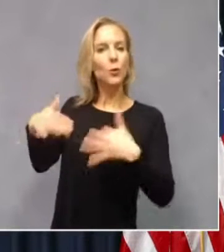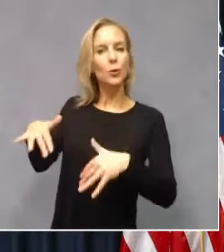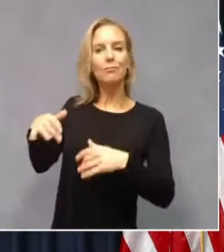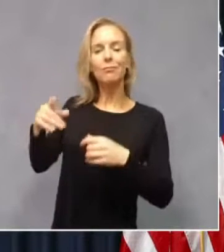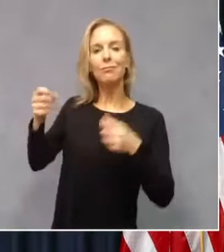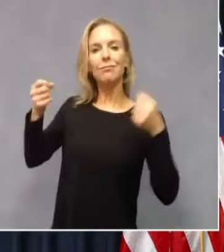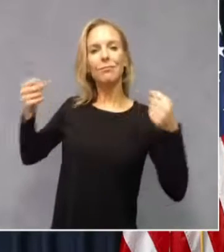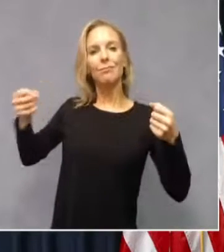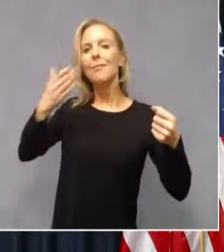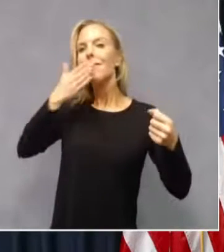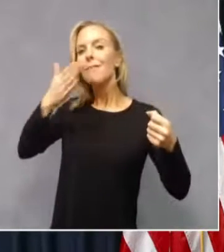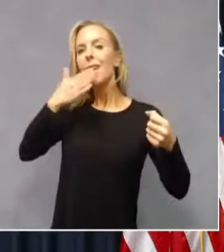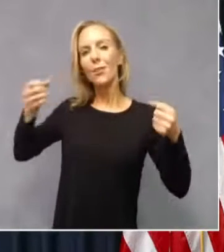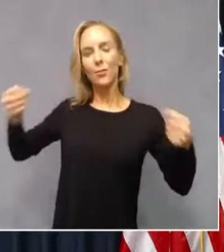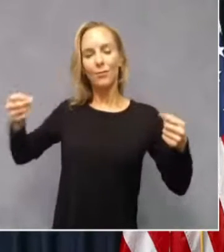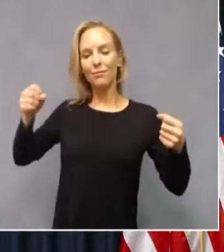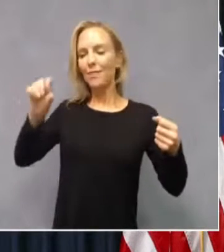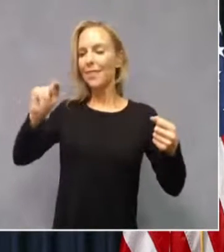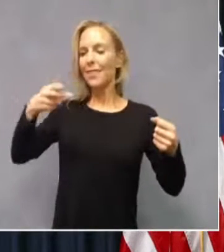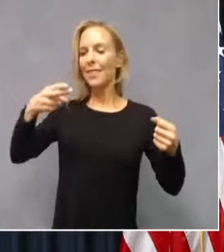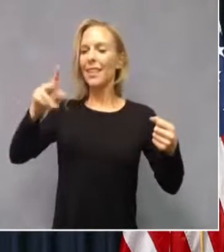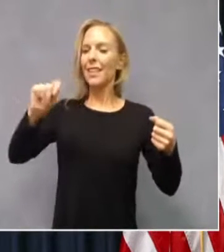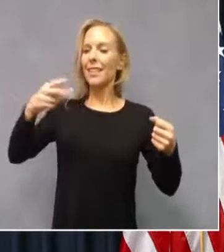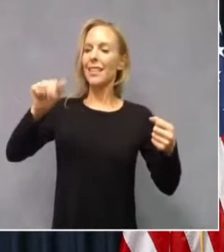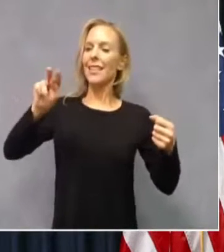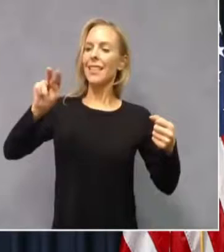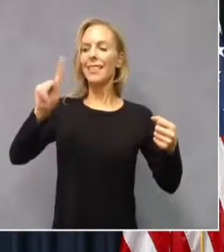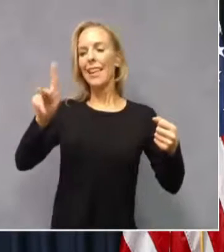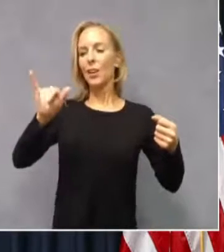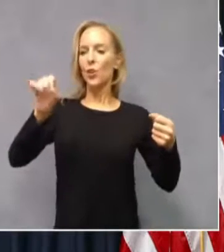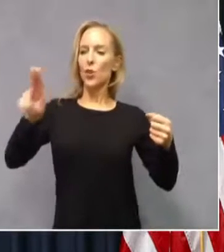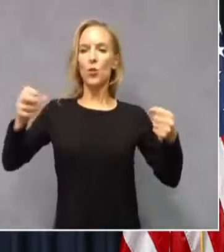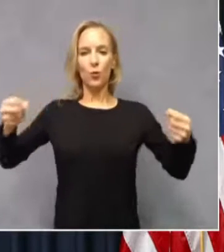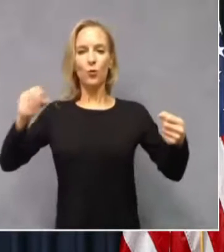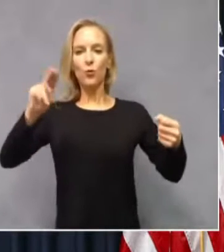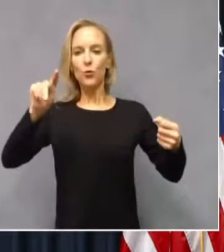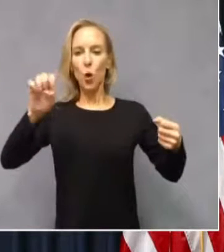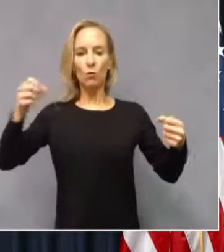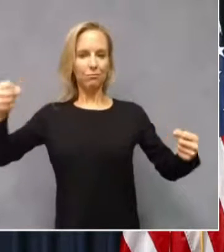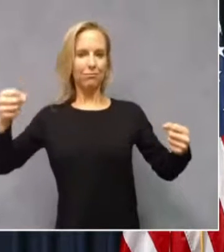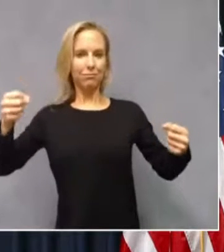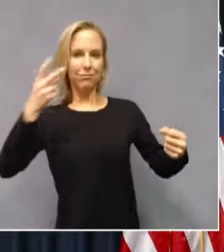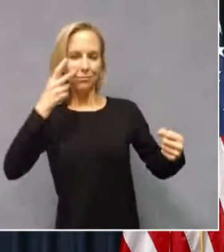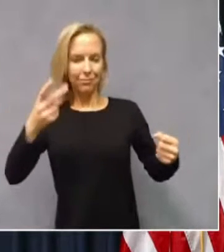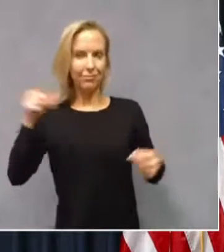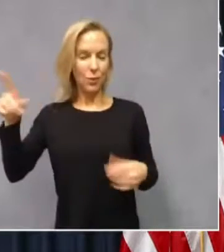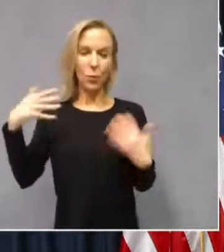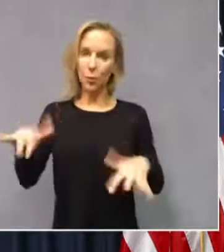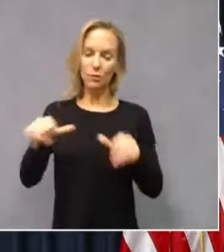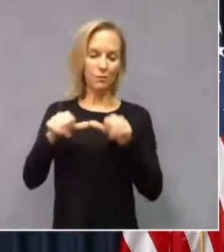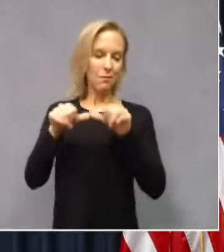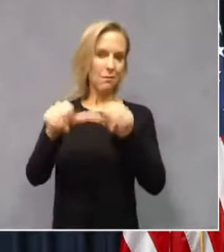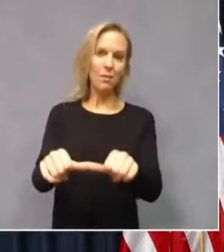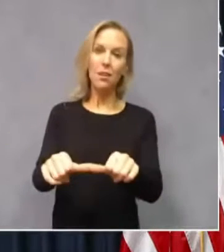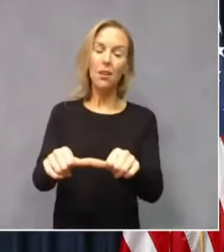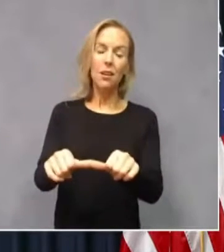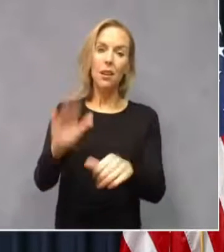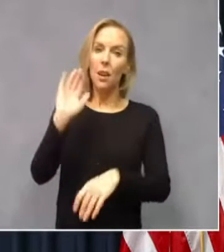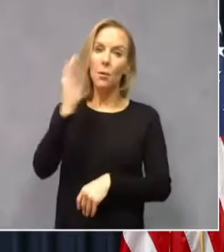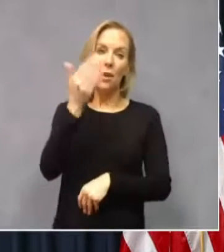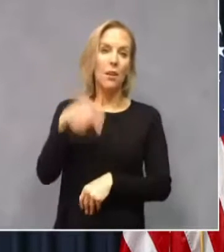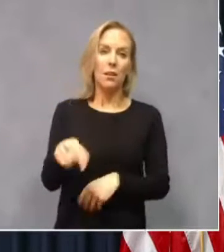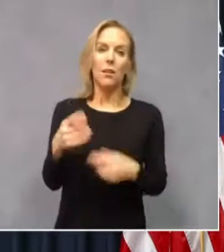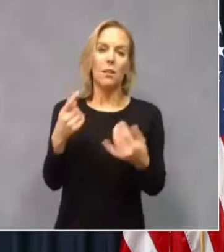note. This has got a long way to go. but this appears to be a very safe